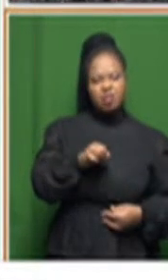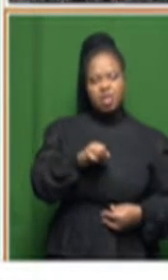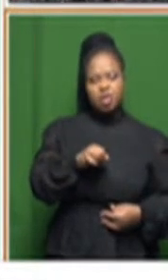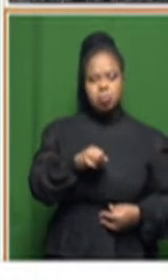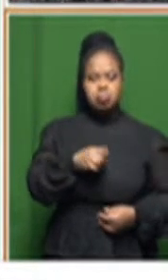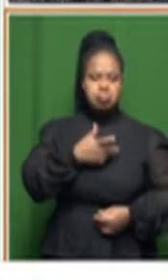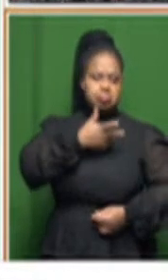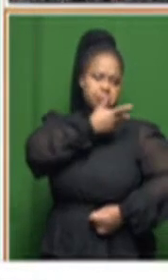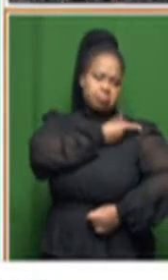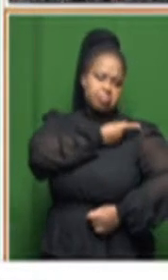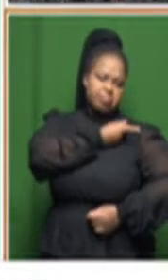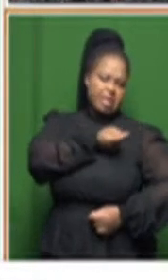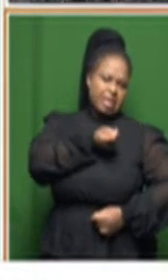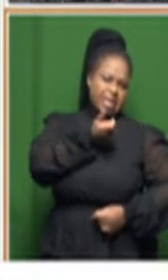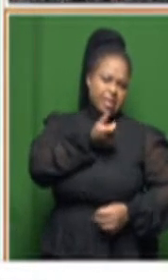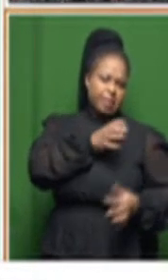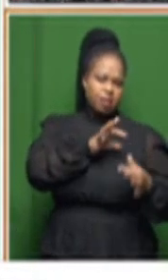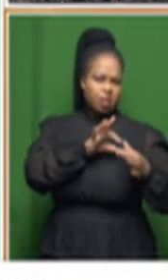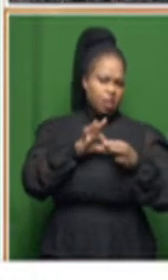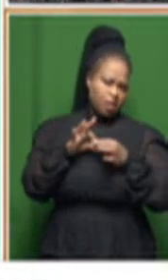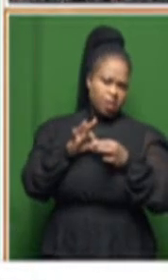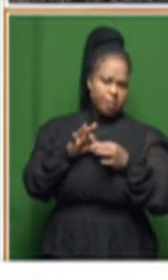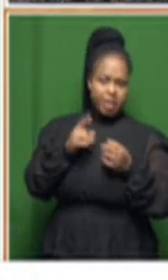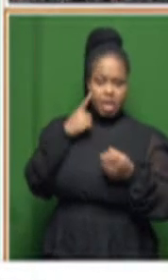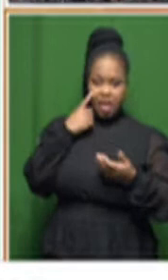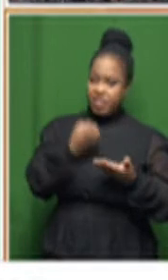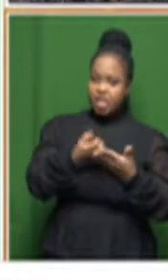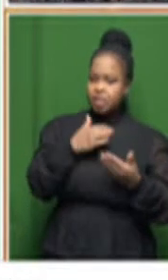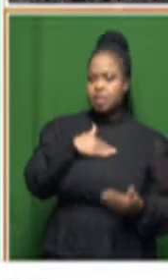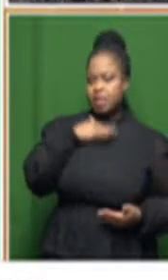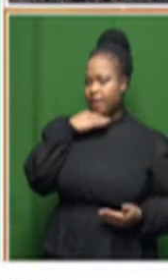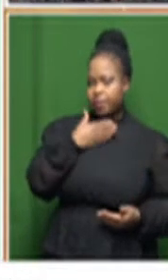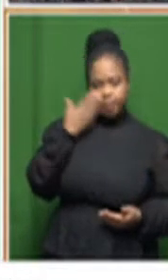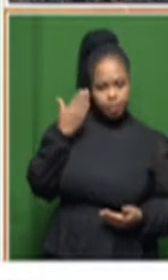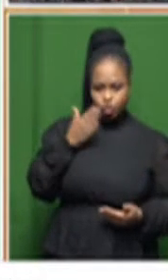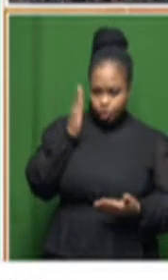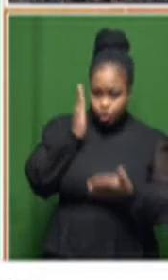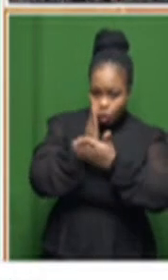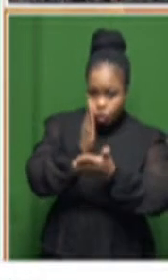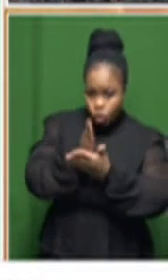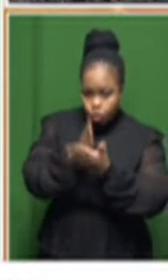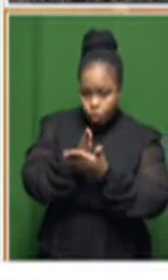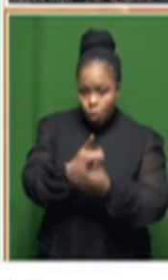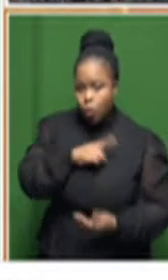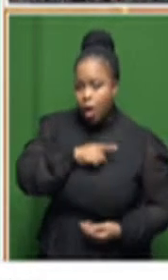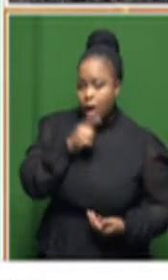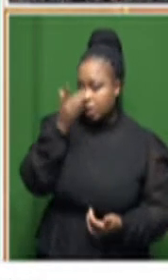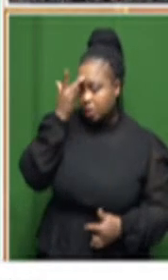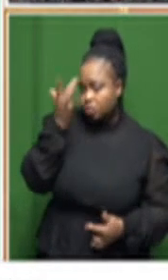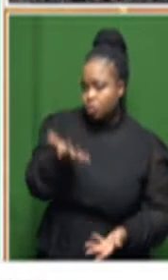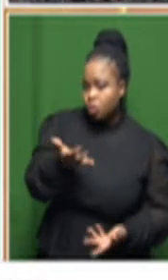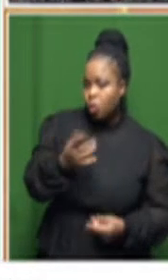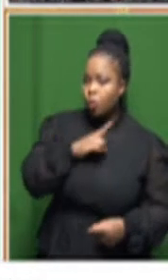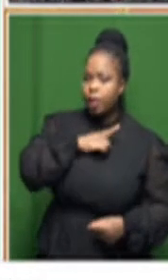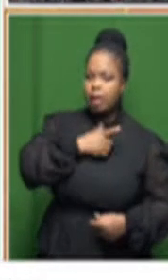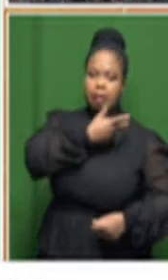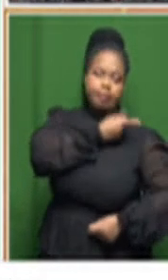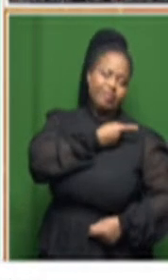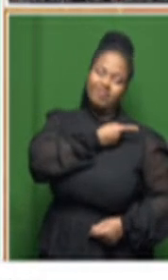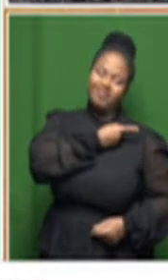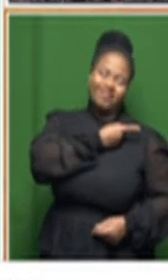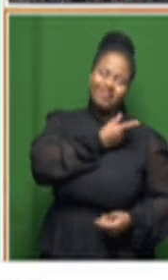relationship, but there's insufficient evidence to say with certainty that this has been caused by the vaccine. Or there could